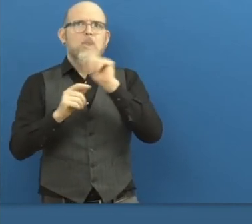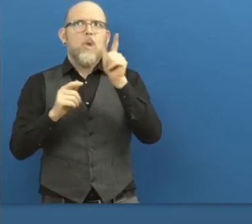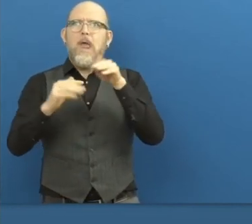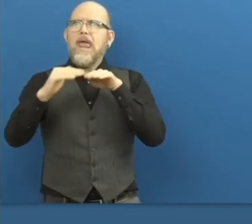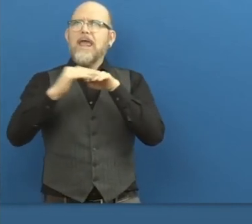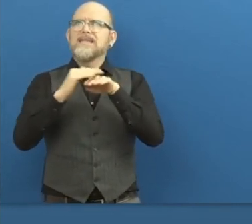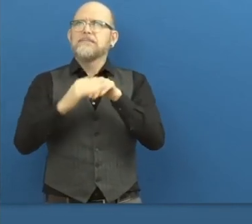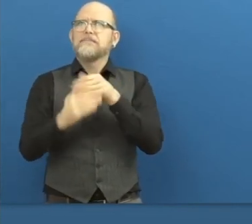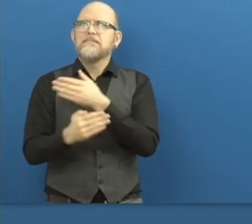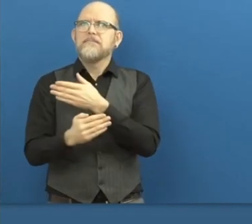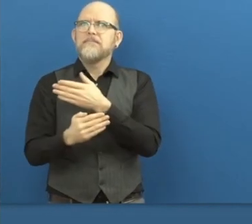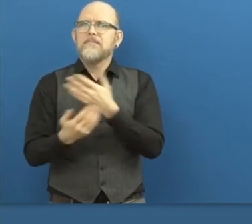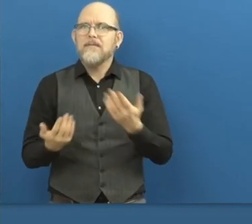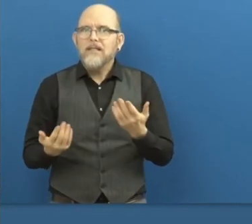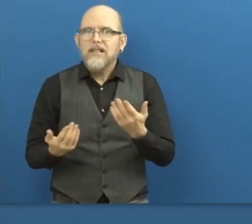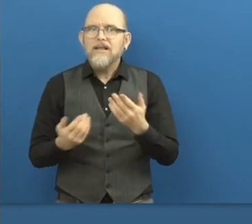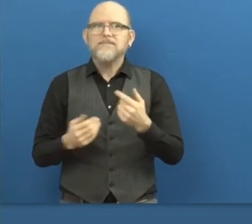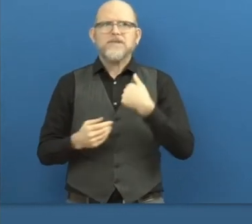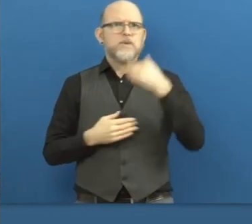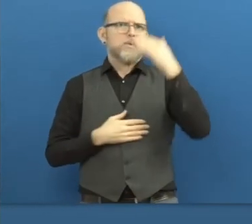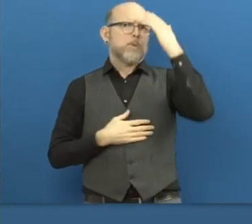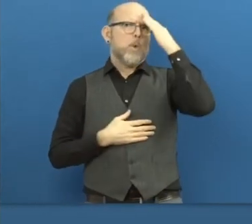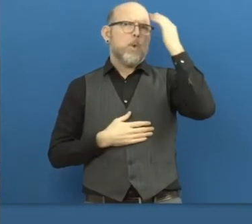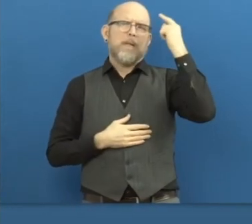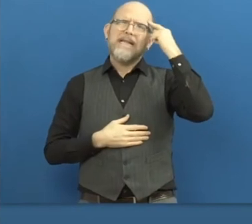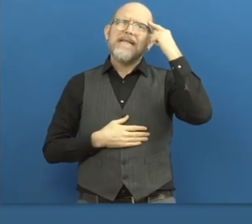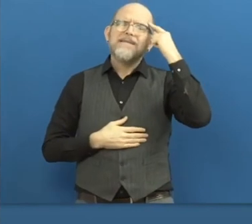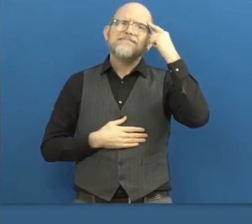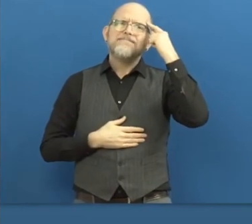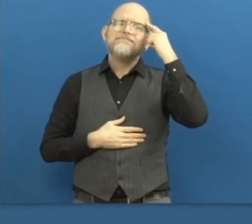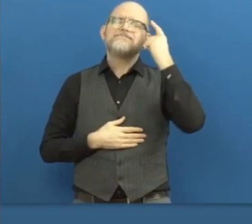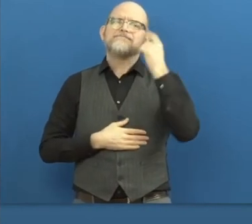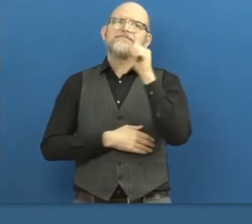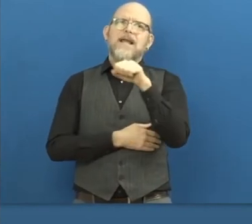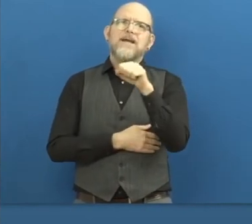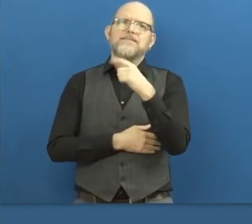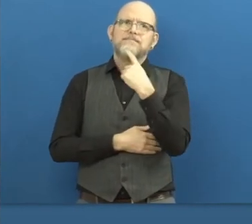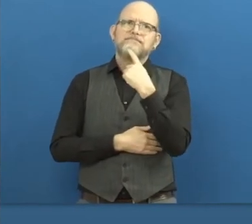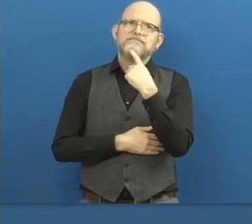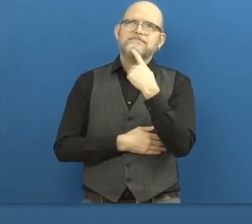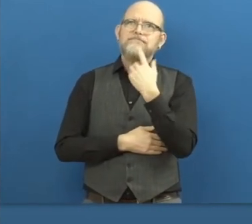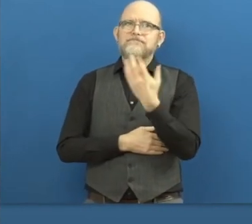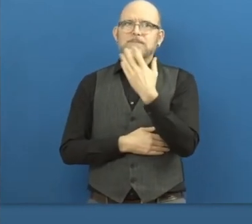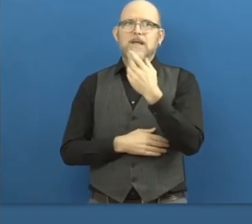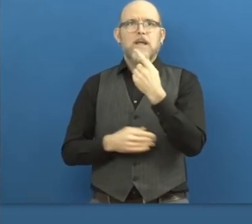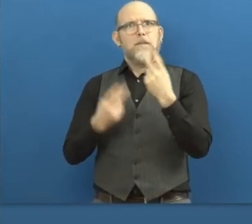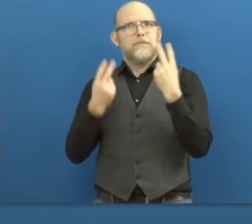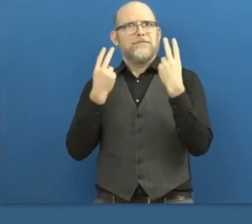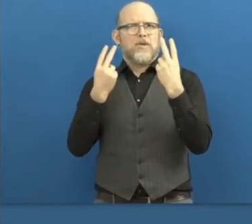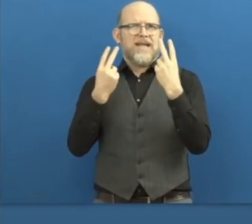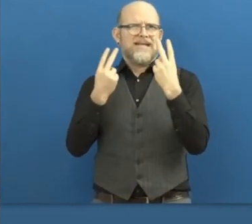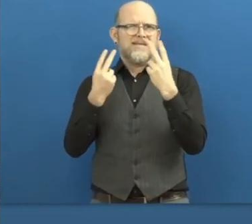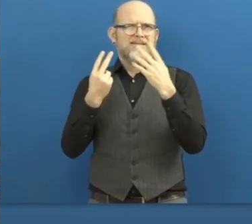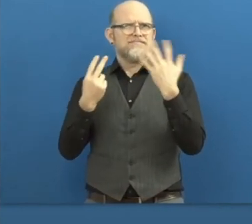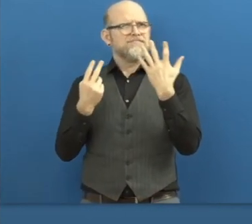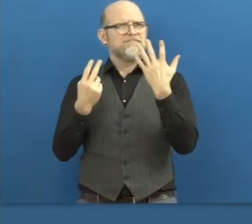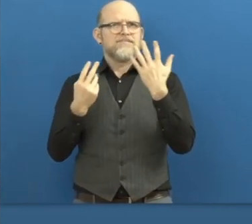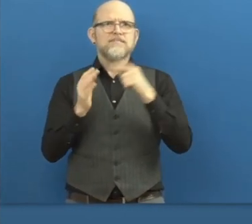there was also something very important Wolfgang mentioned about companies paying